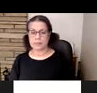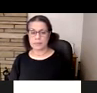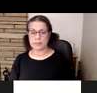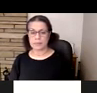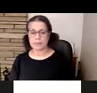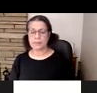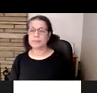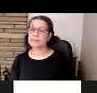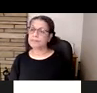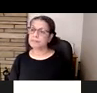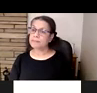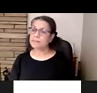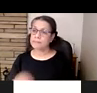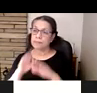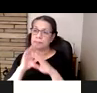Okay.